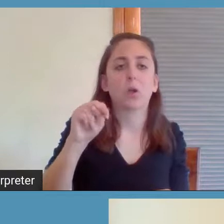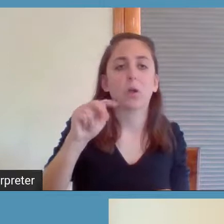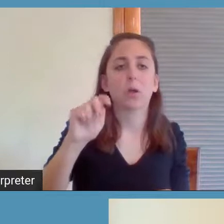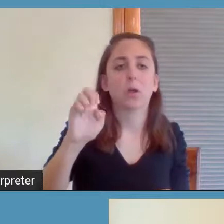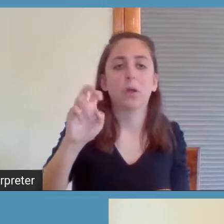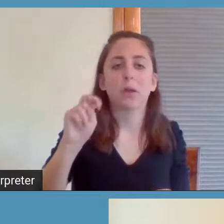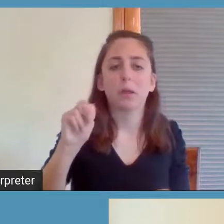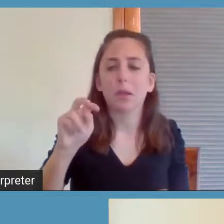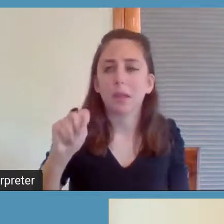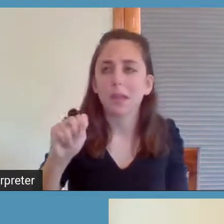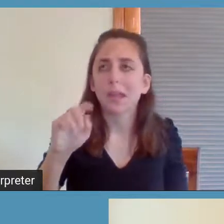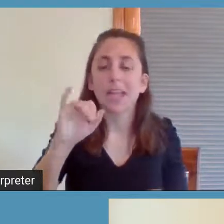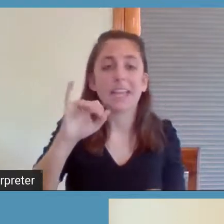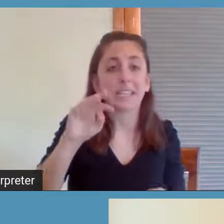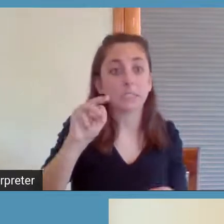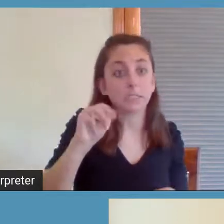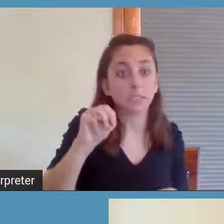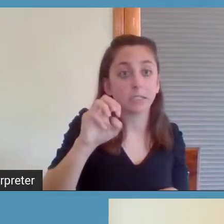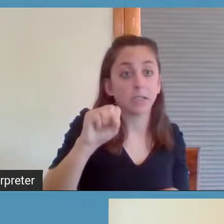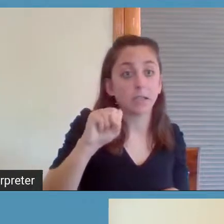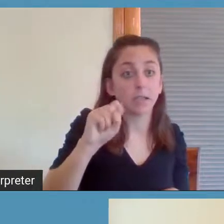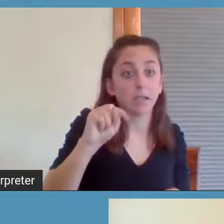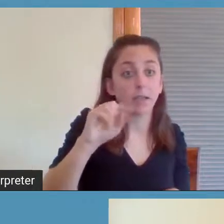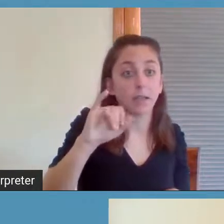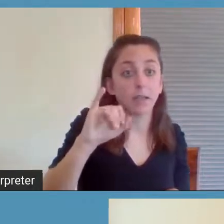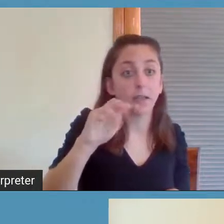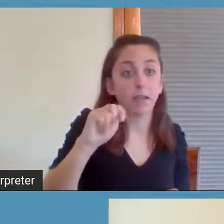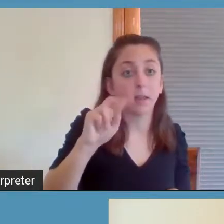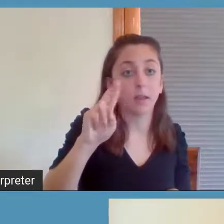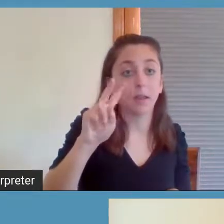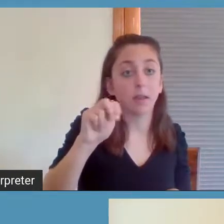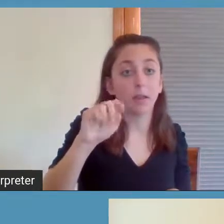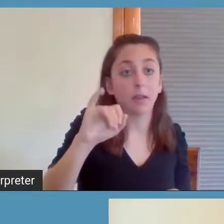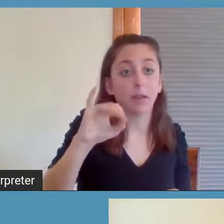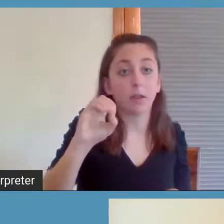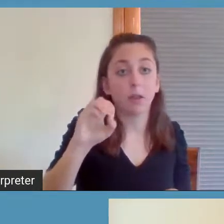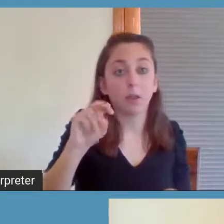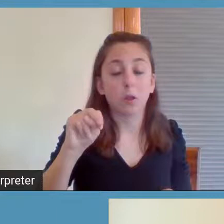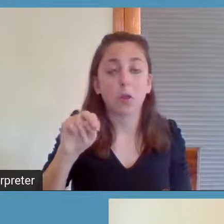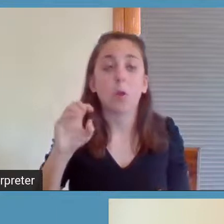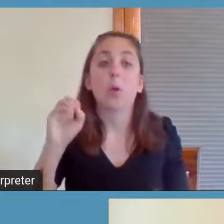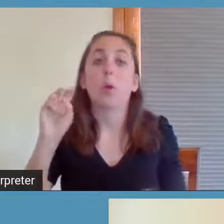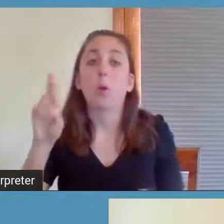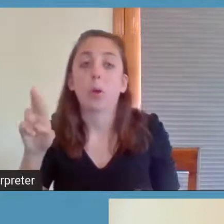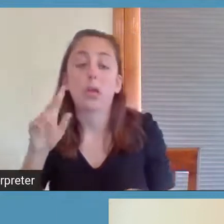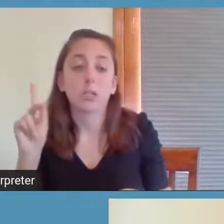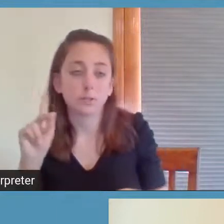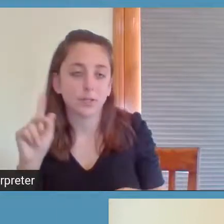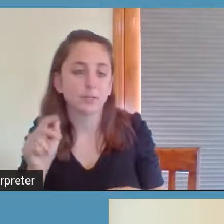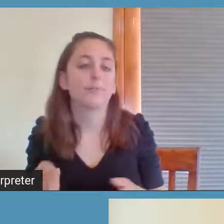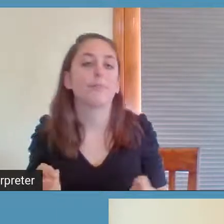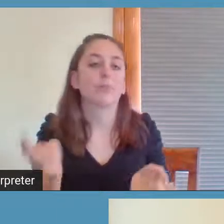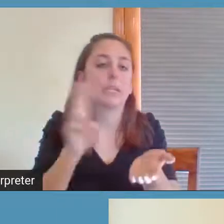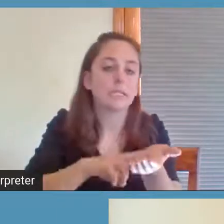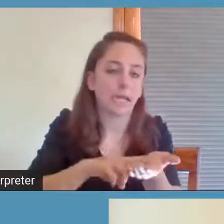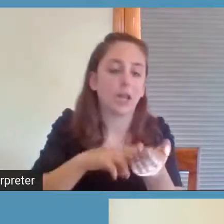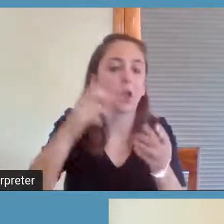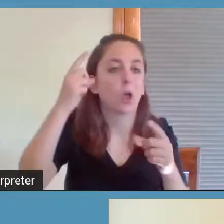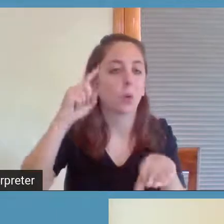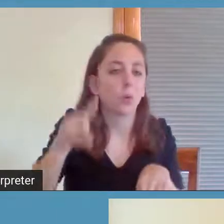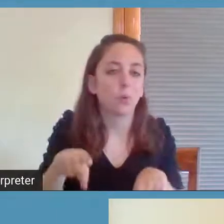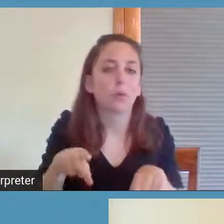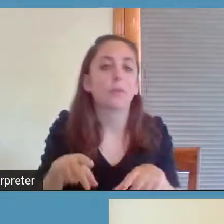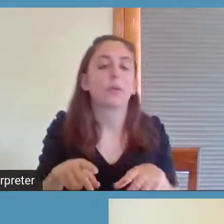institution or Kunst Matrix because it's licensed? It's not an agreement, especially on Kunst Matrix side, it belongs to the